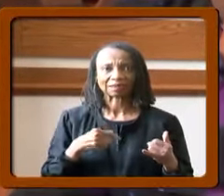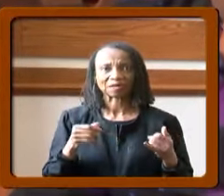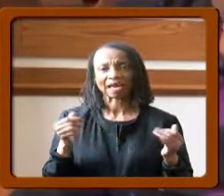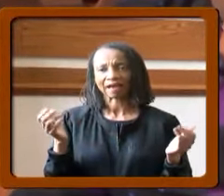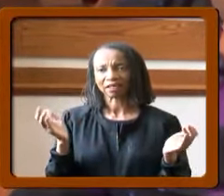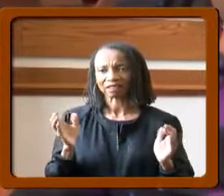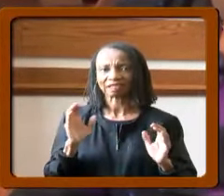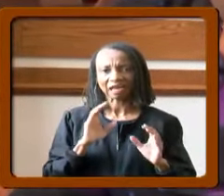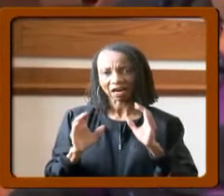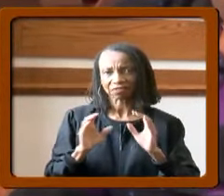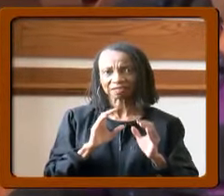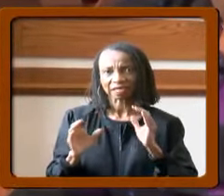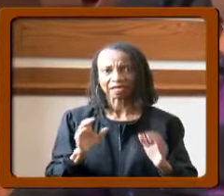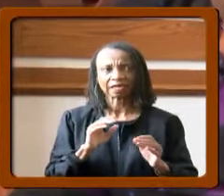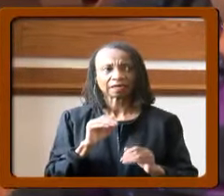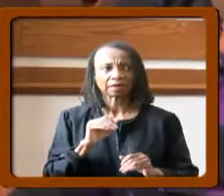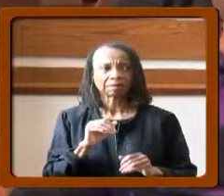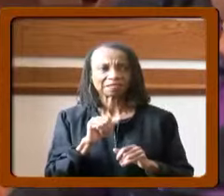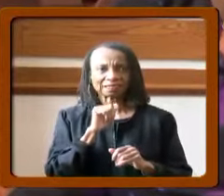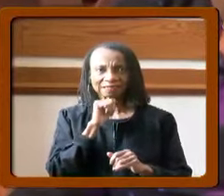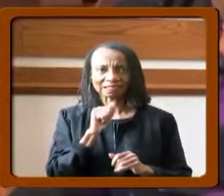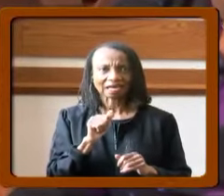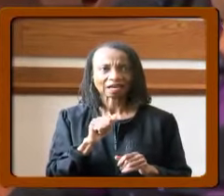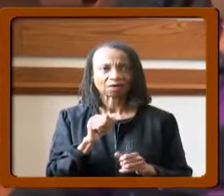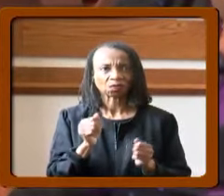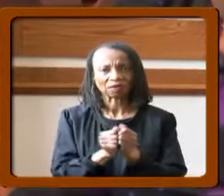who are actually in the car